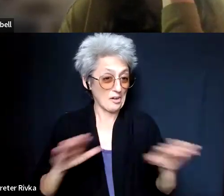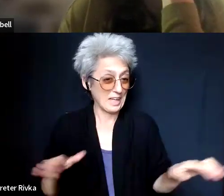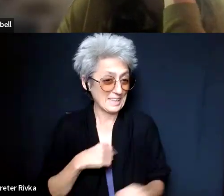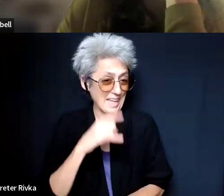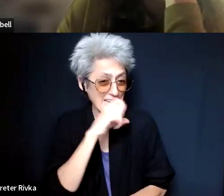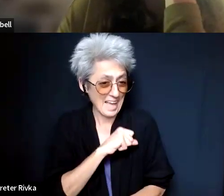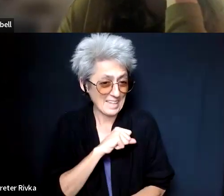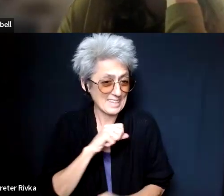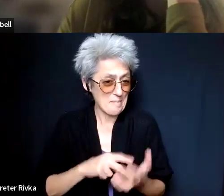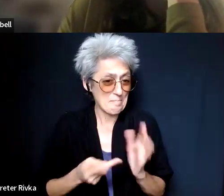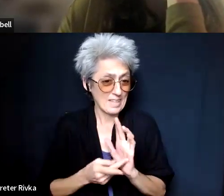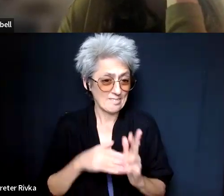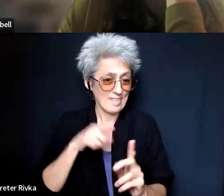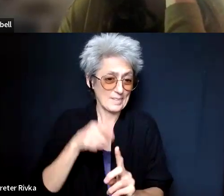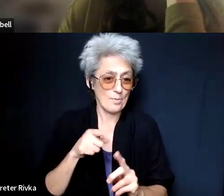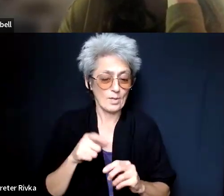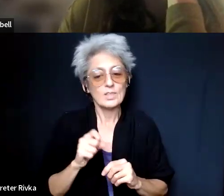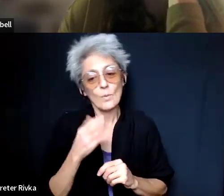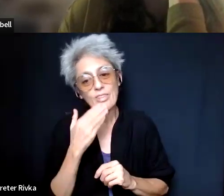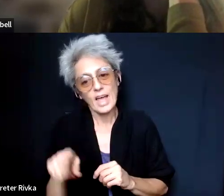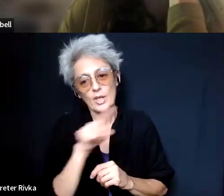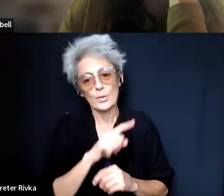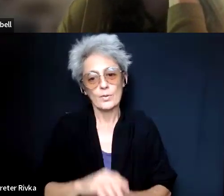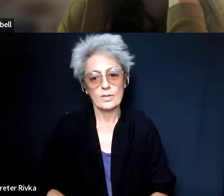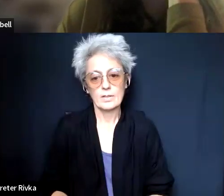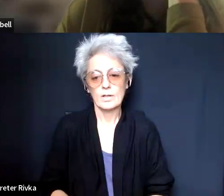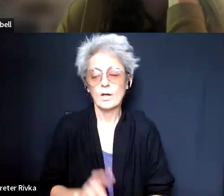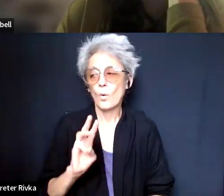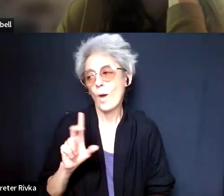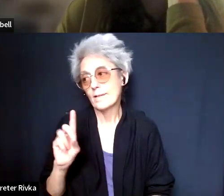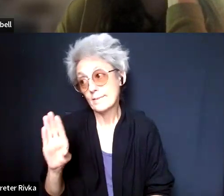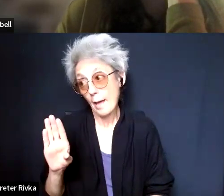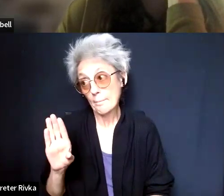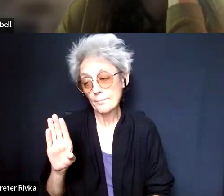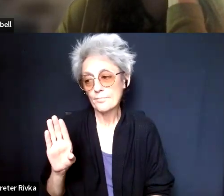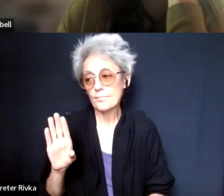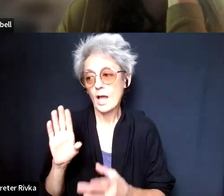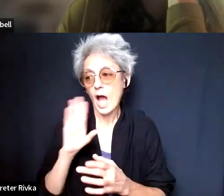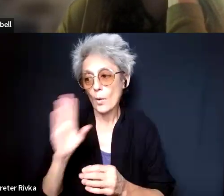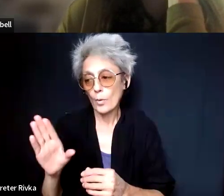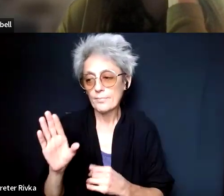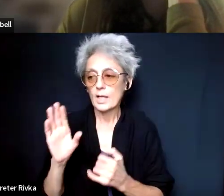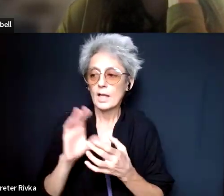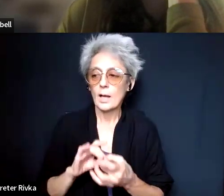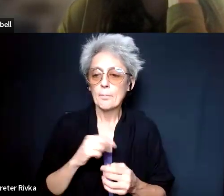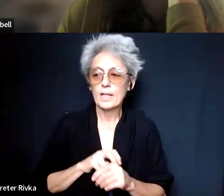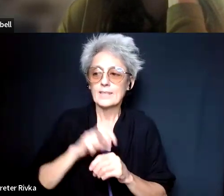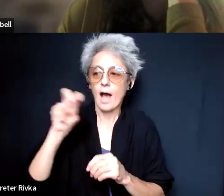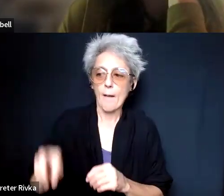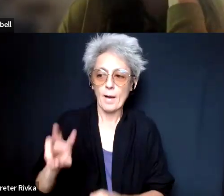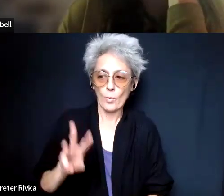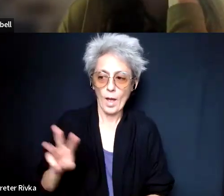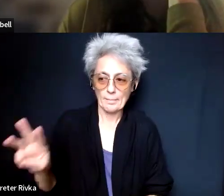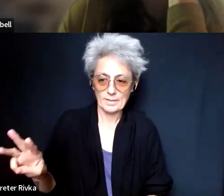down to. So thank you. Well, Deb, I'm gonna, in terms of, please hop on the website that I shared with you for the